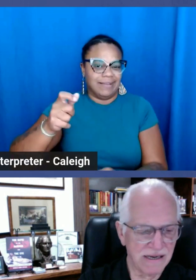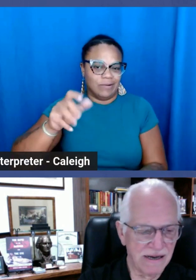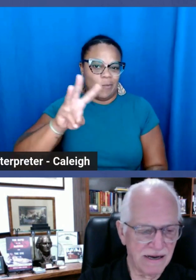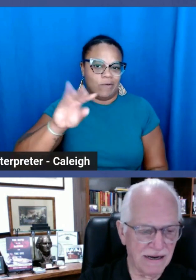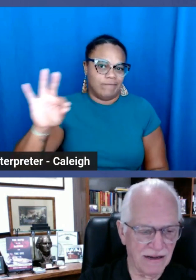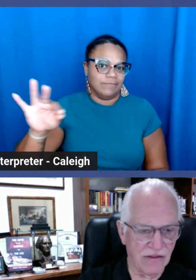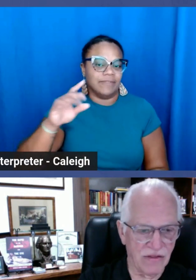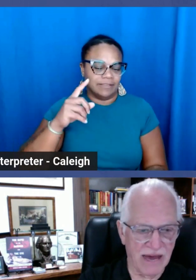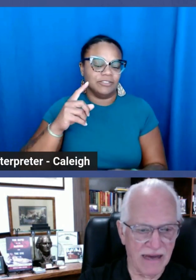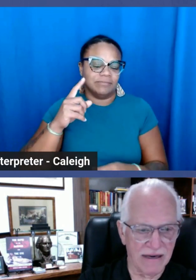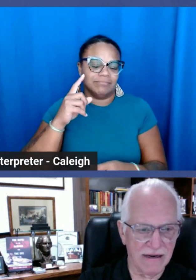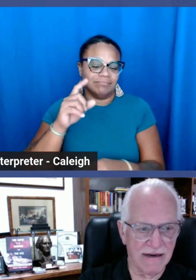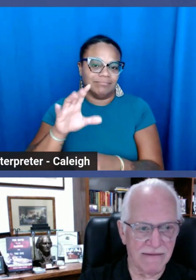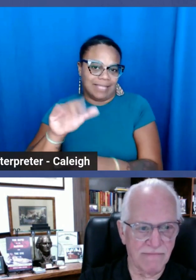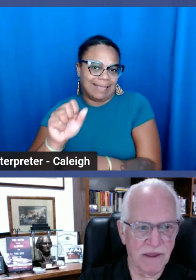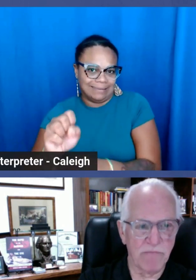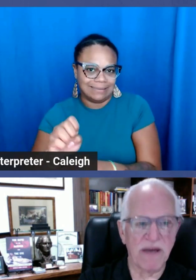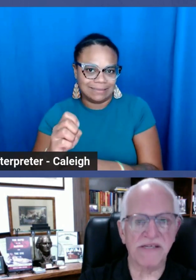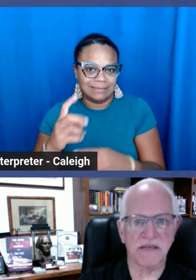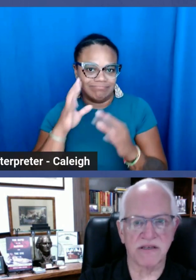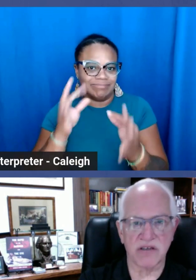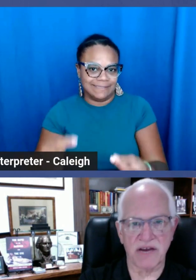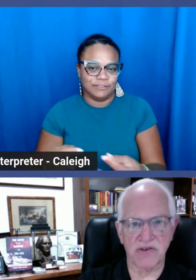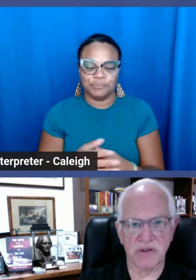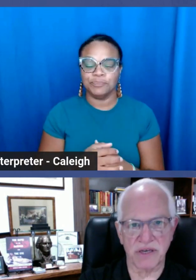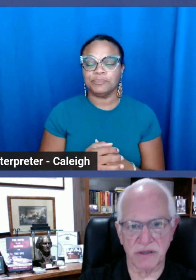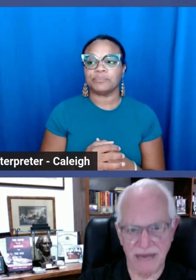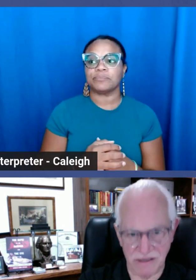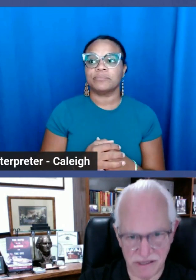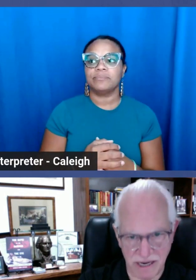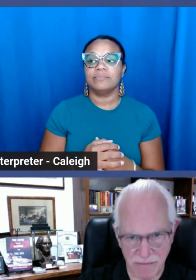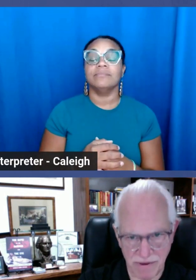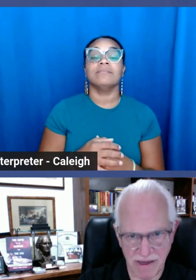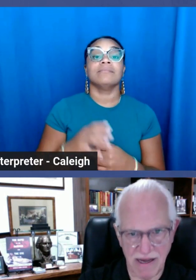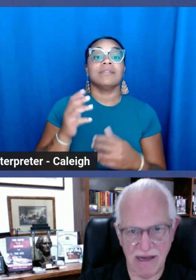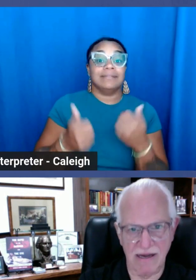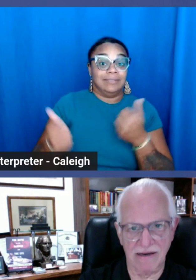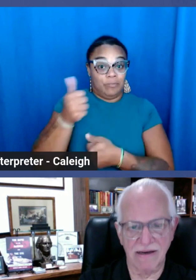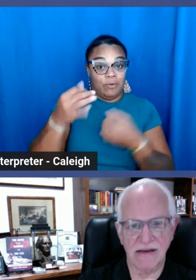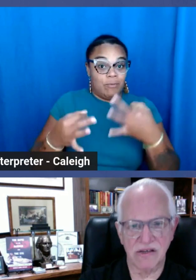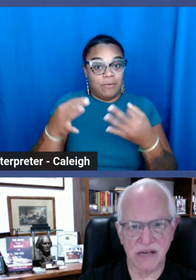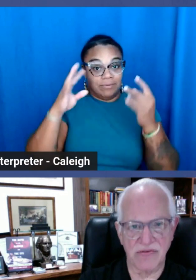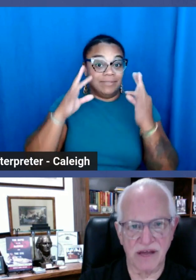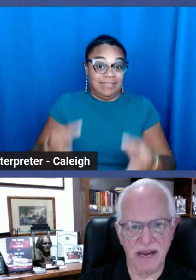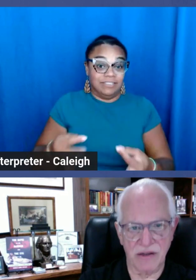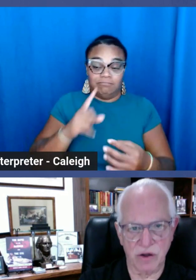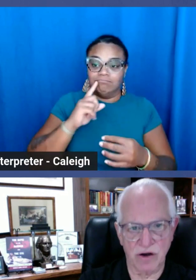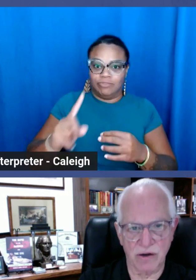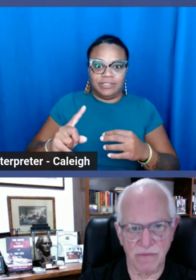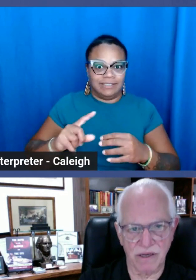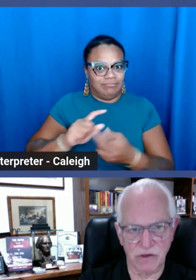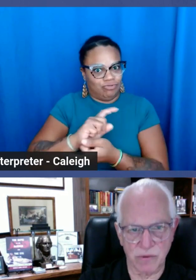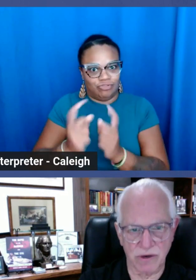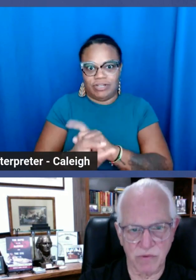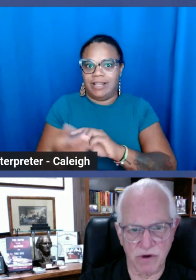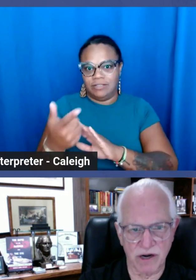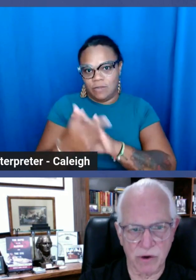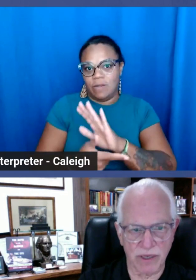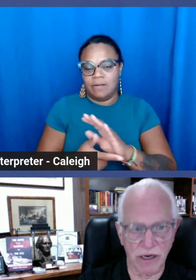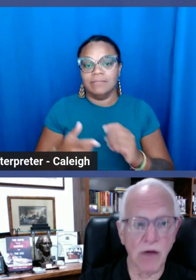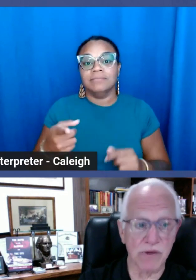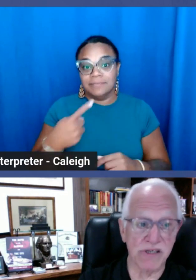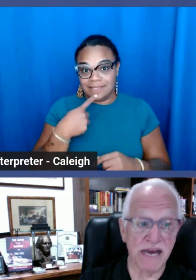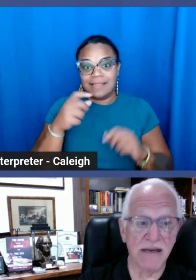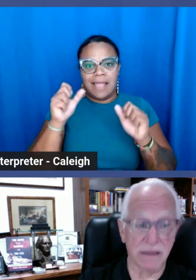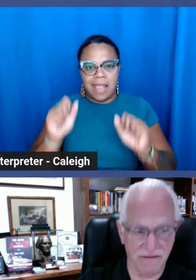case that basically changed the legal landscape and said that a law could be interpreted more